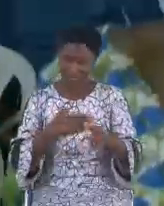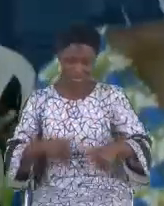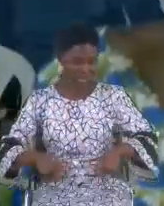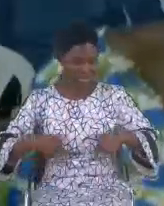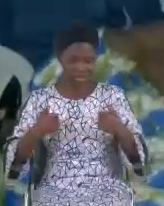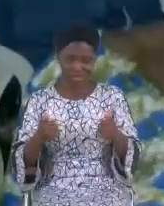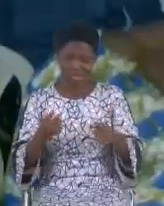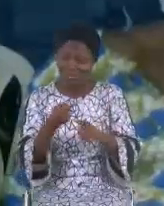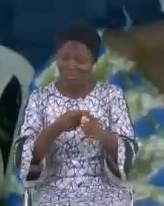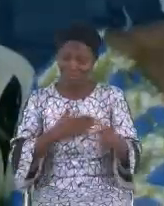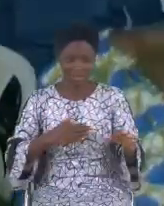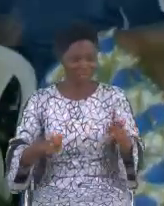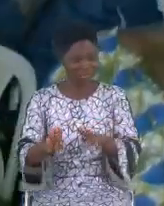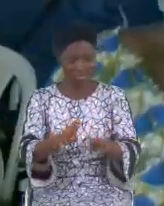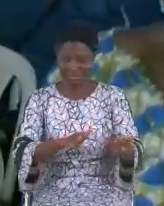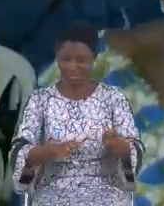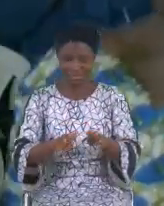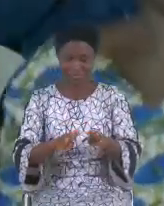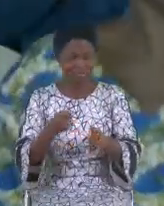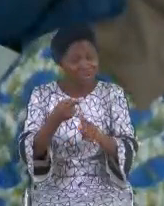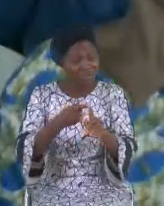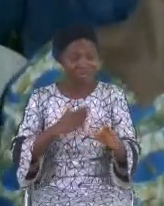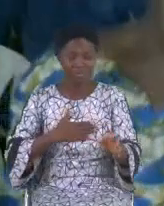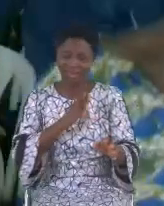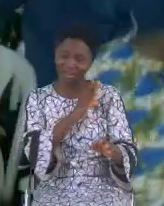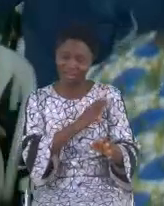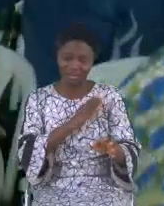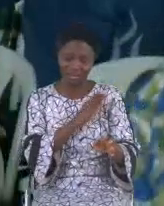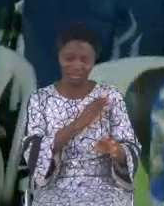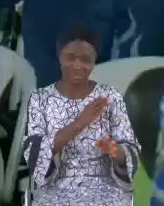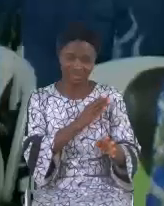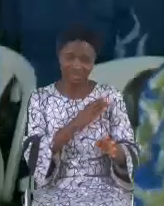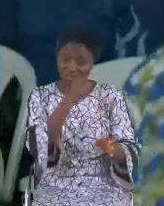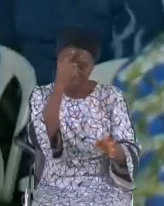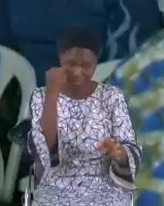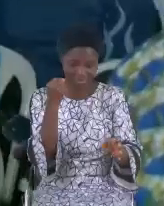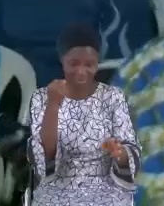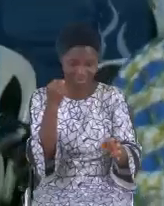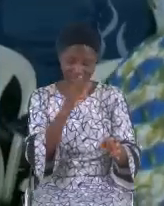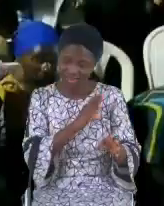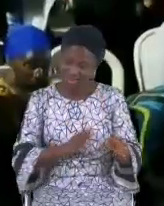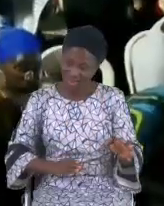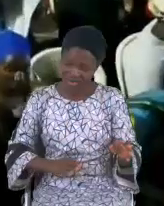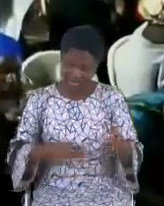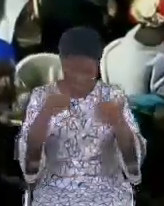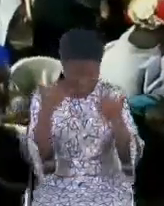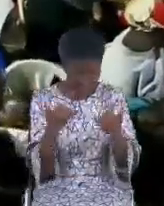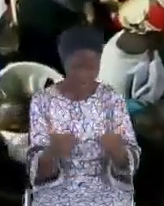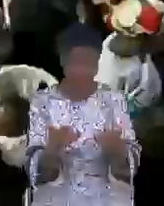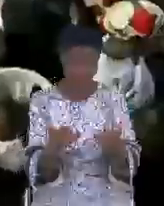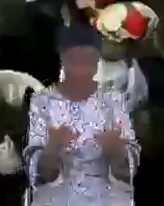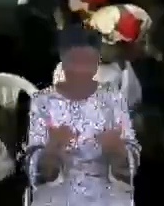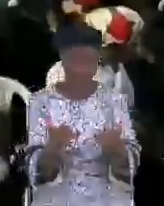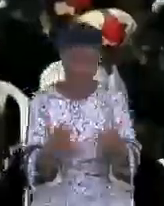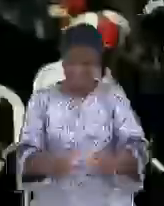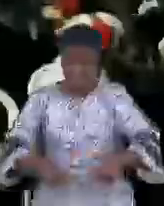my behavior, for my character, because Christ now